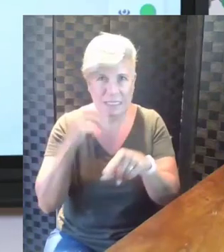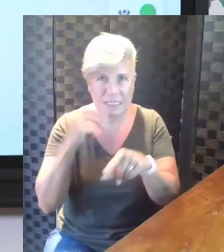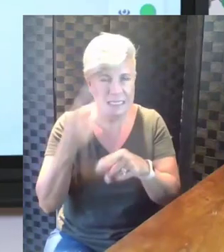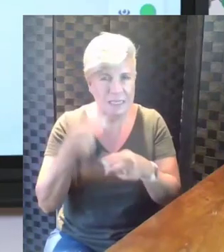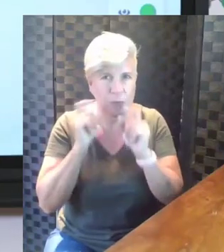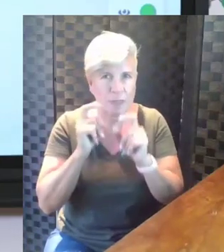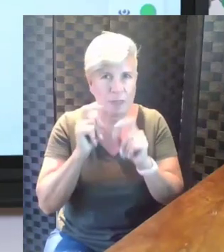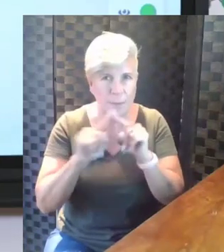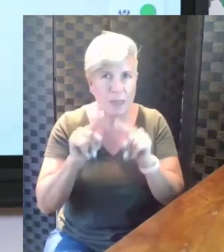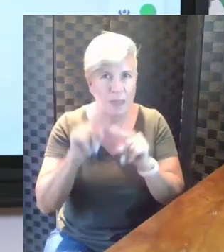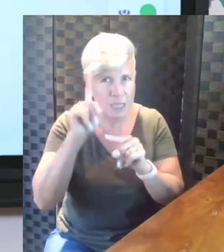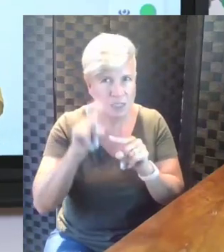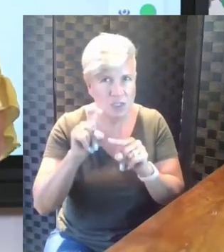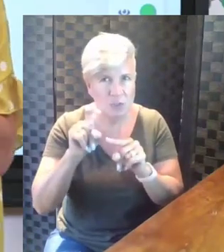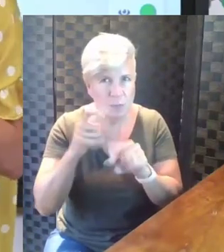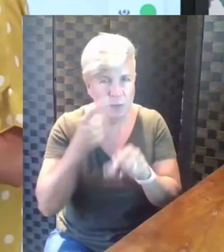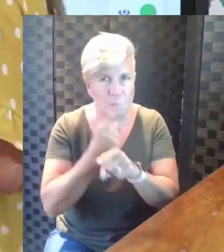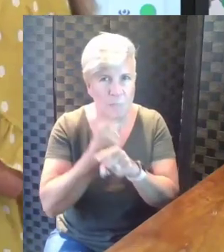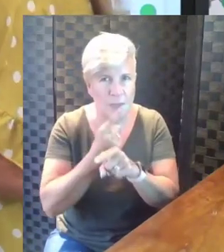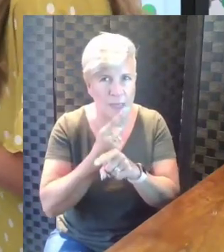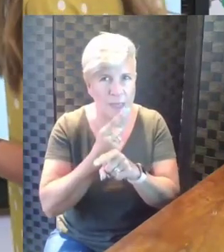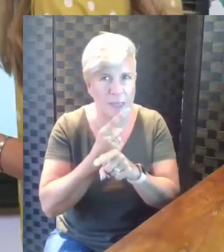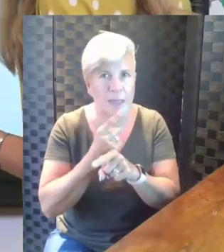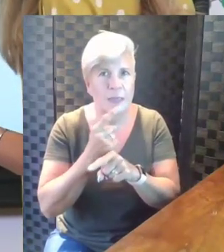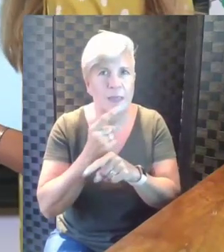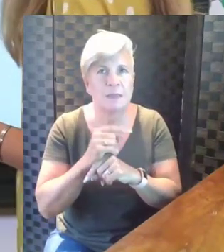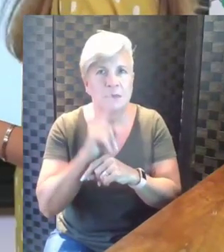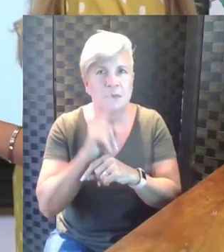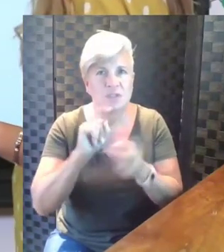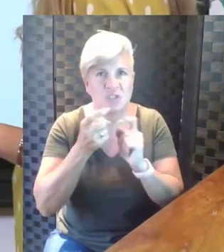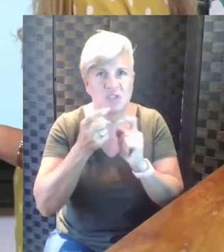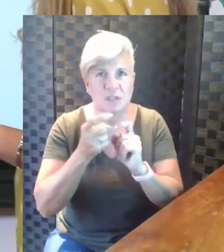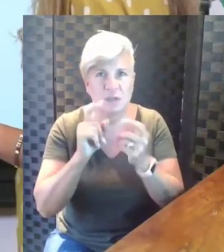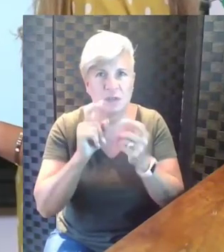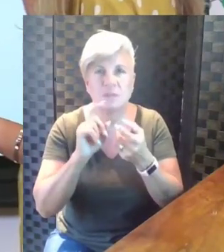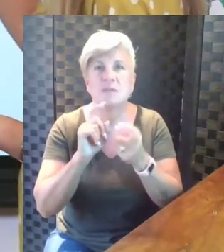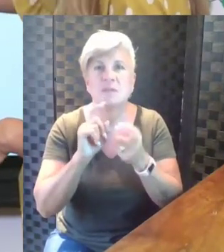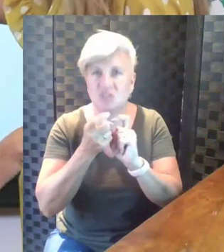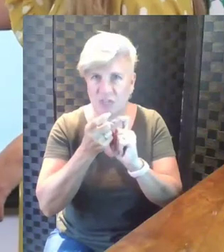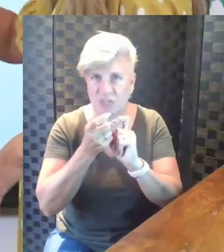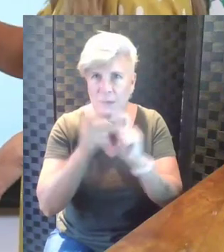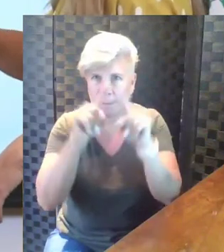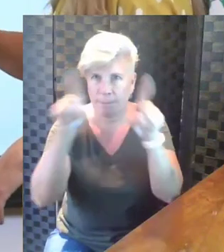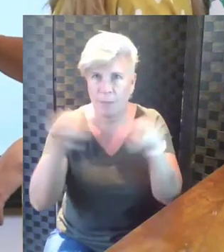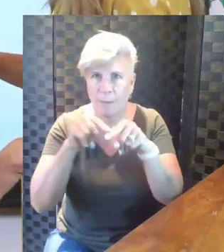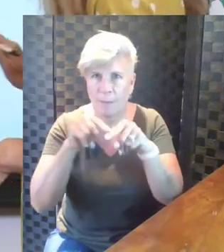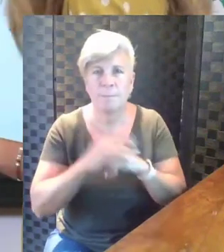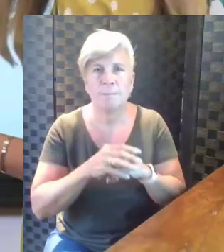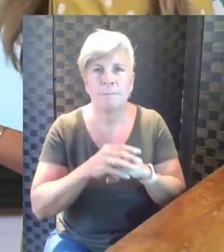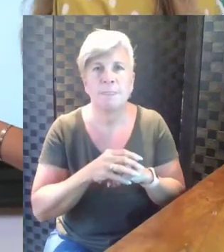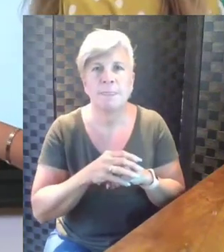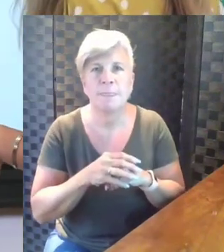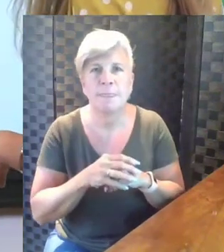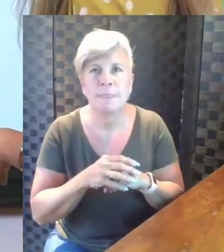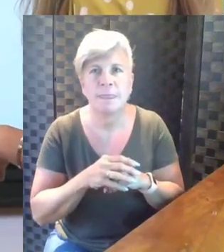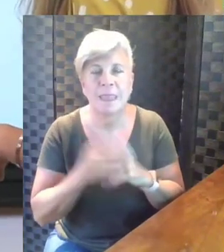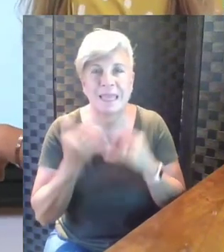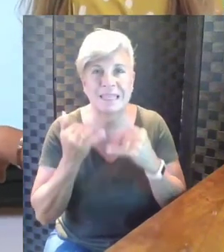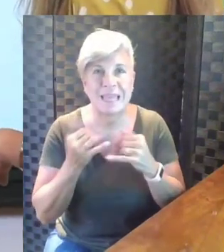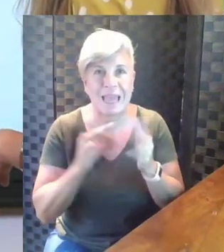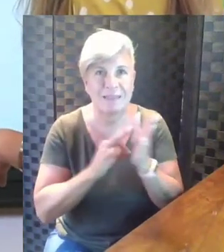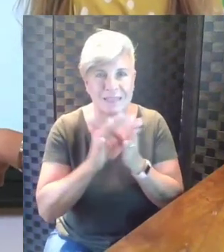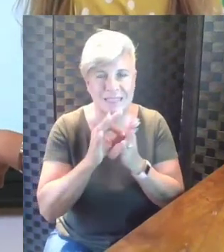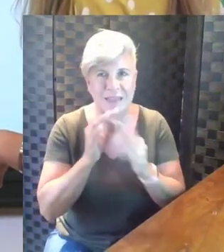it quickly, but it should be, right? So we need to make that a group of 10. So let's pop a 10 frame around it, and now